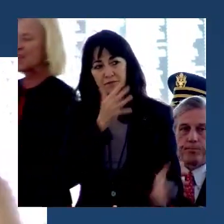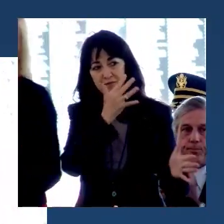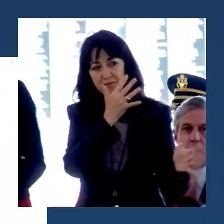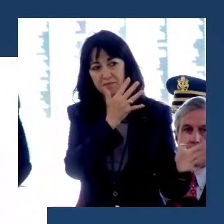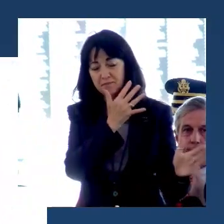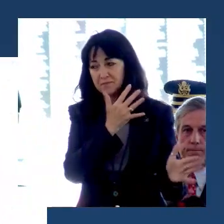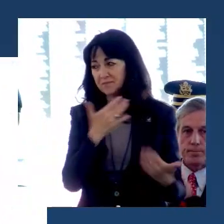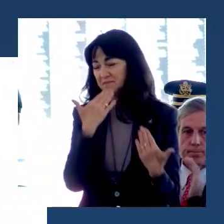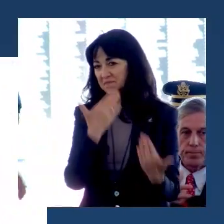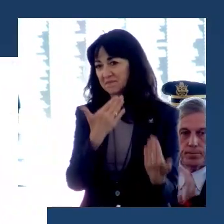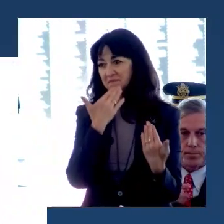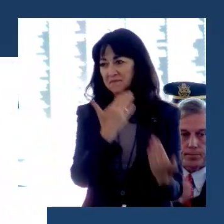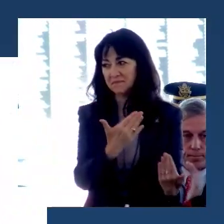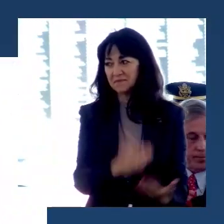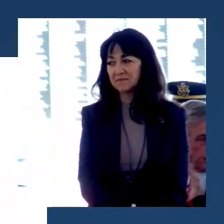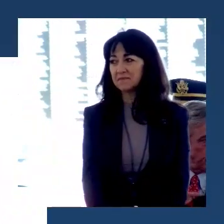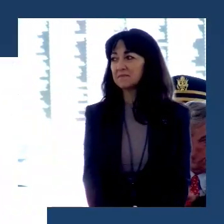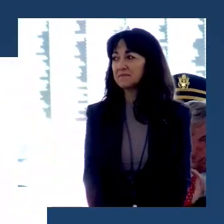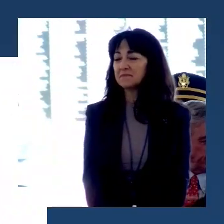Thank you.